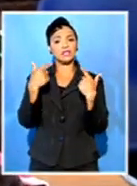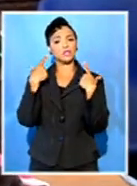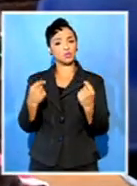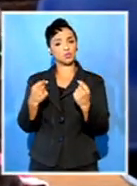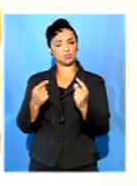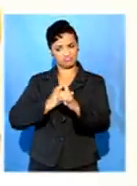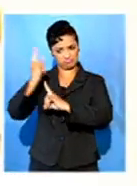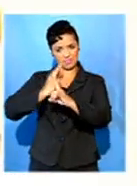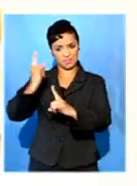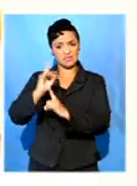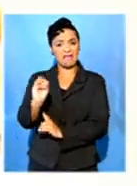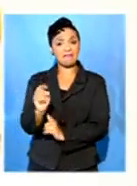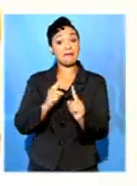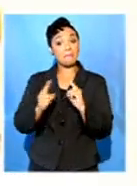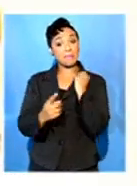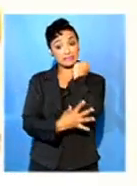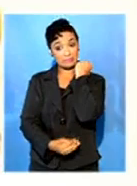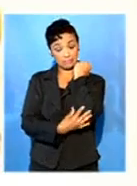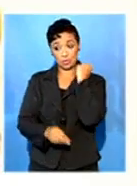impoverished community.